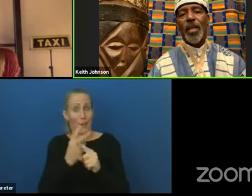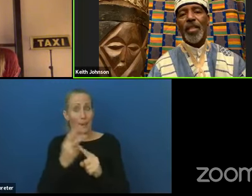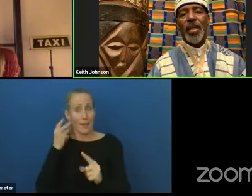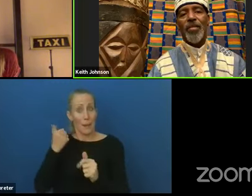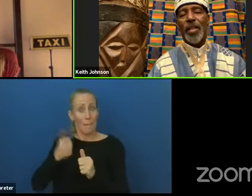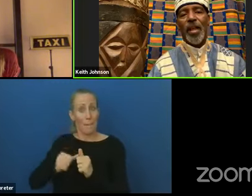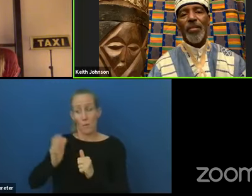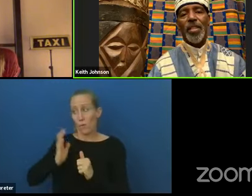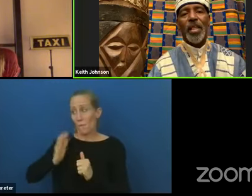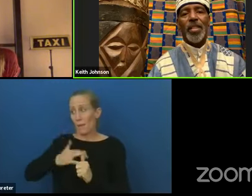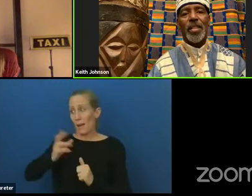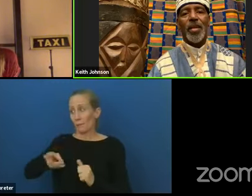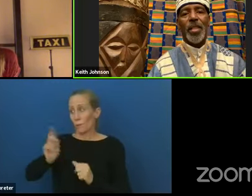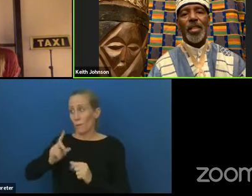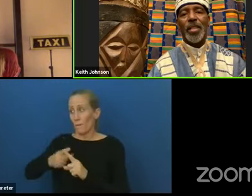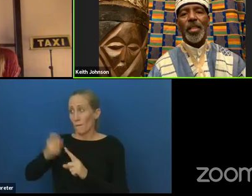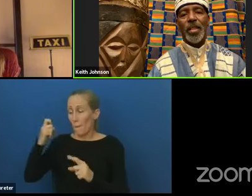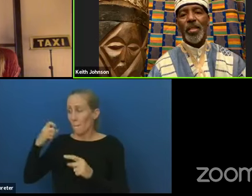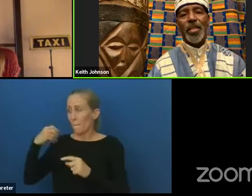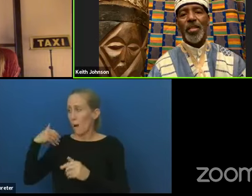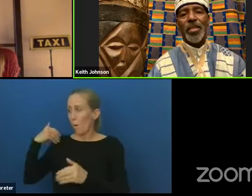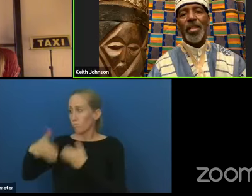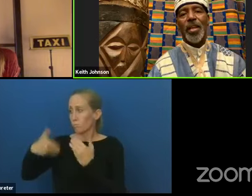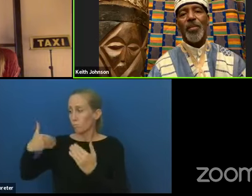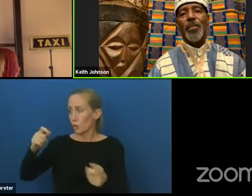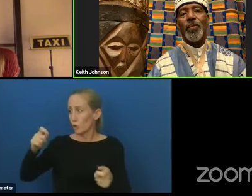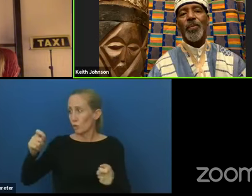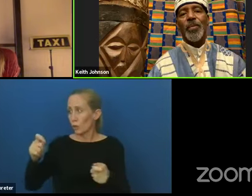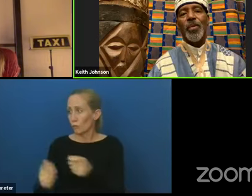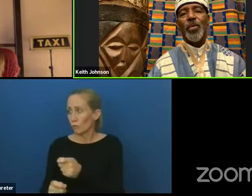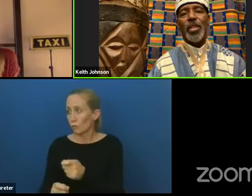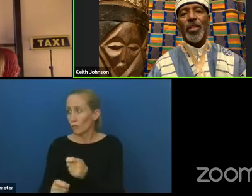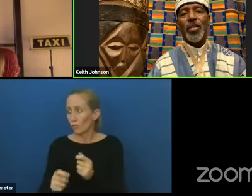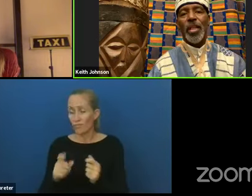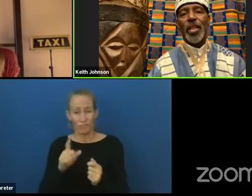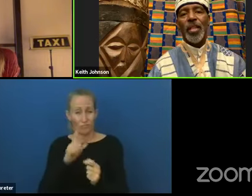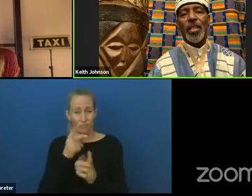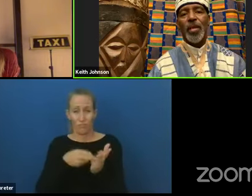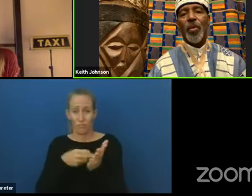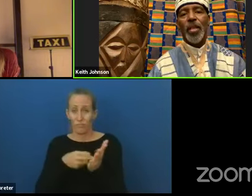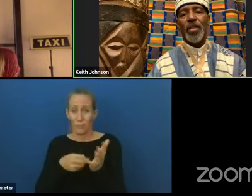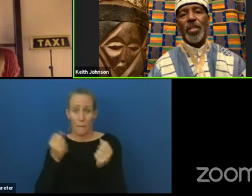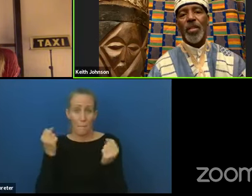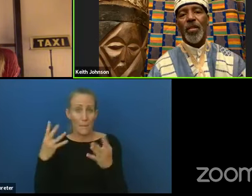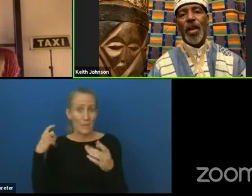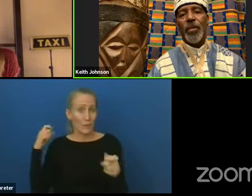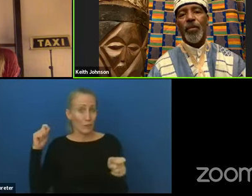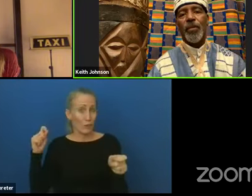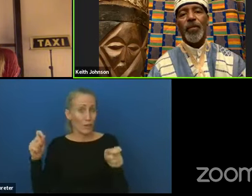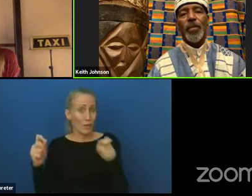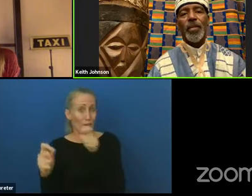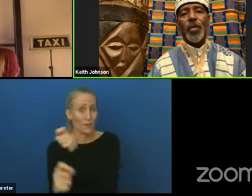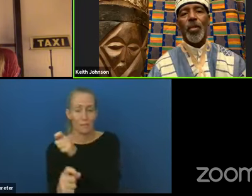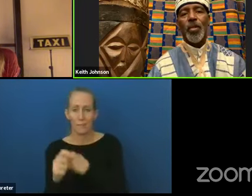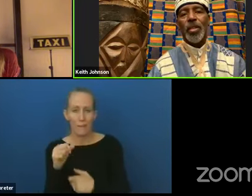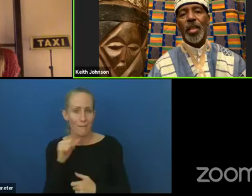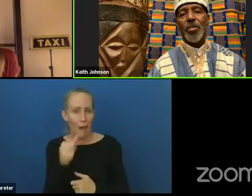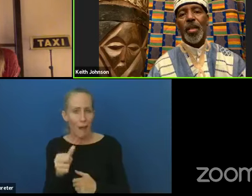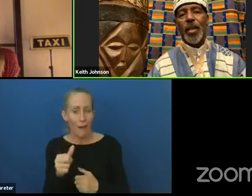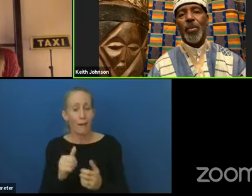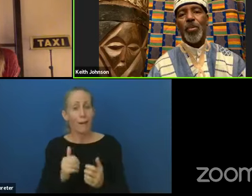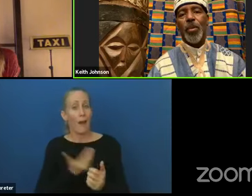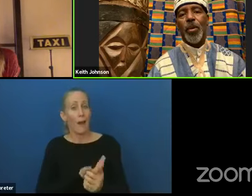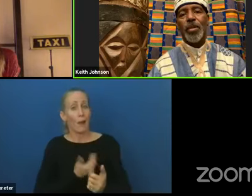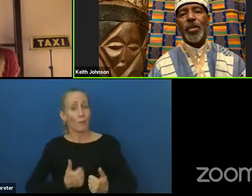lot of ways, they really haven't changed that much. They're still the same. We still need the same way to survive. So those